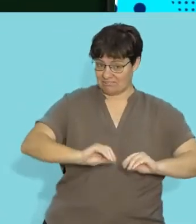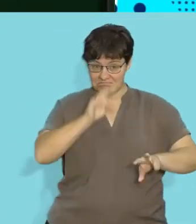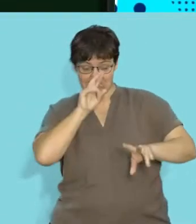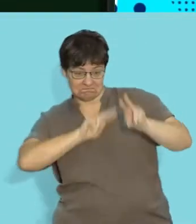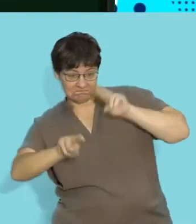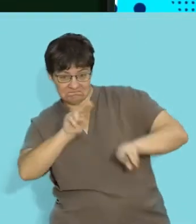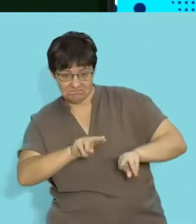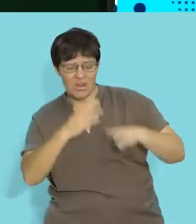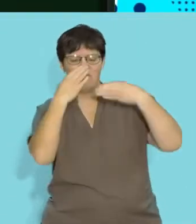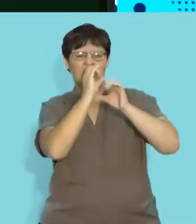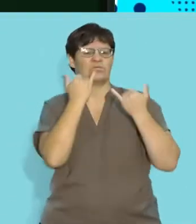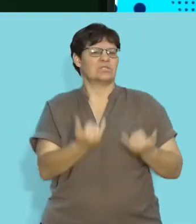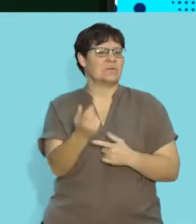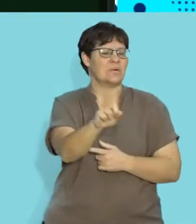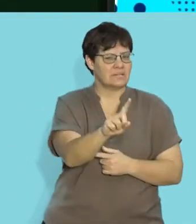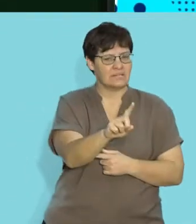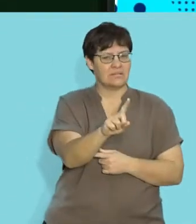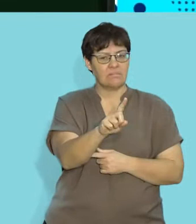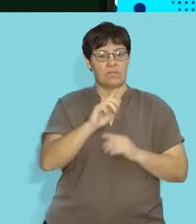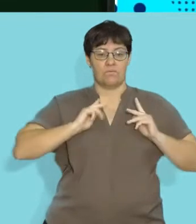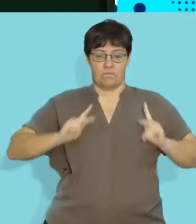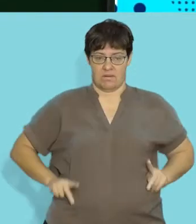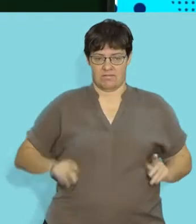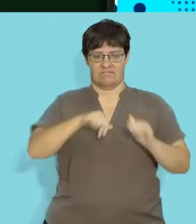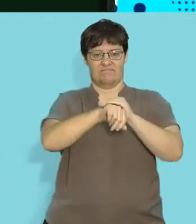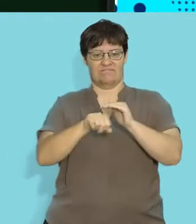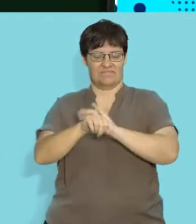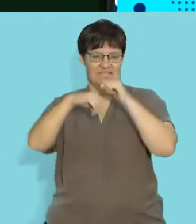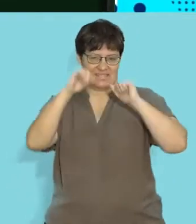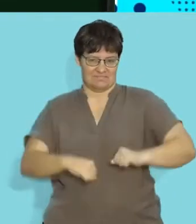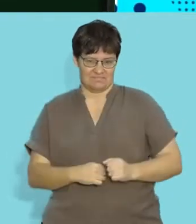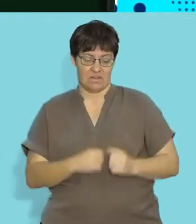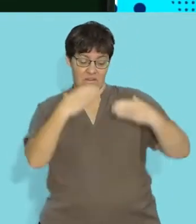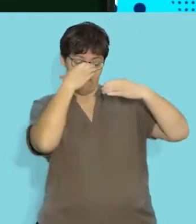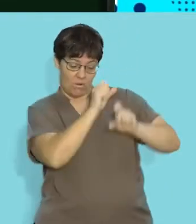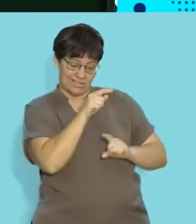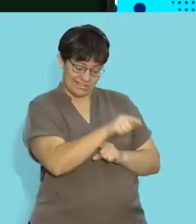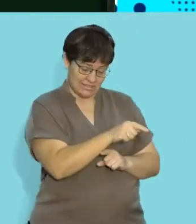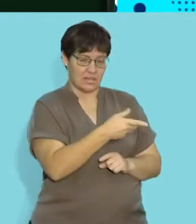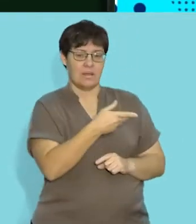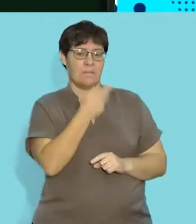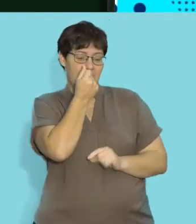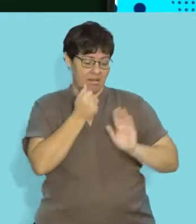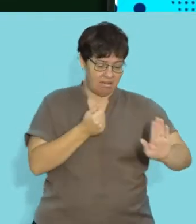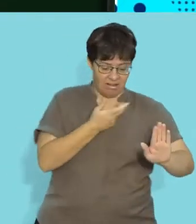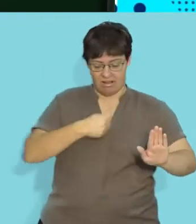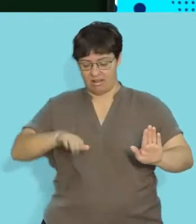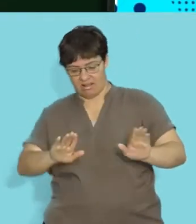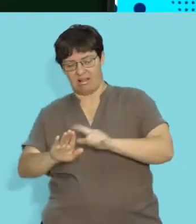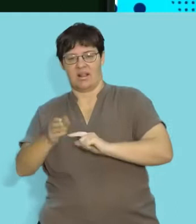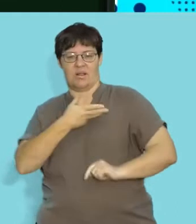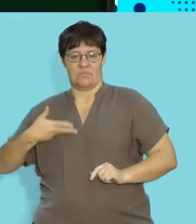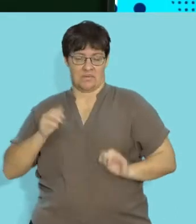going to be focusing on revising the human reproductive system with a special focus on the male and female parts, and then we're going to move on to looking